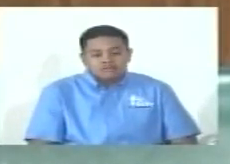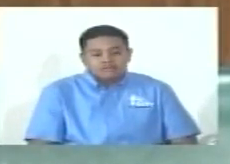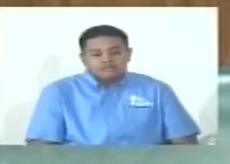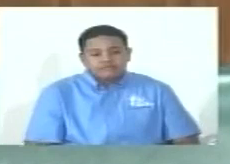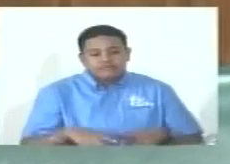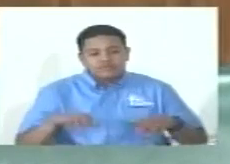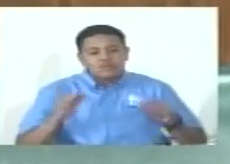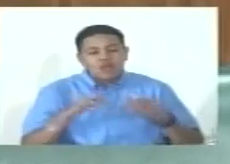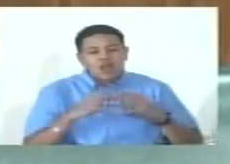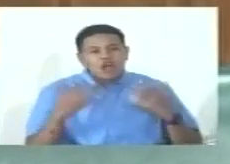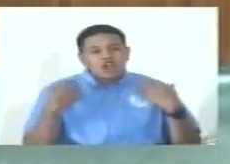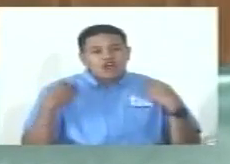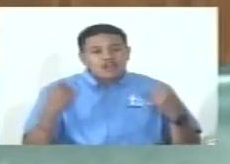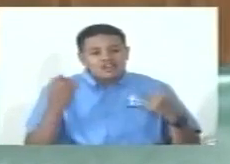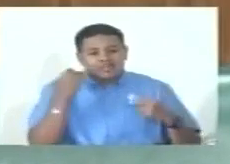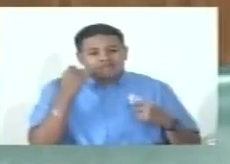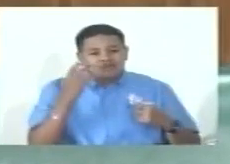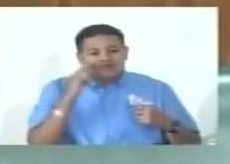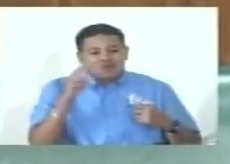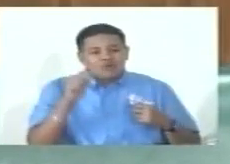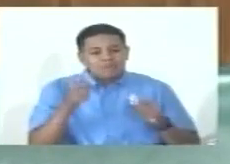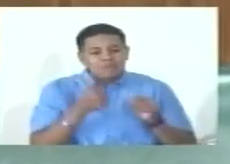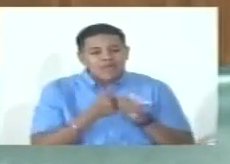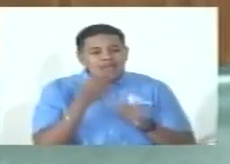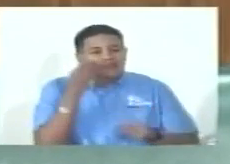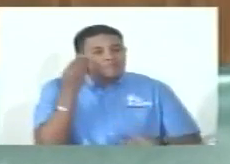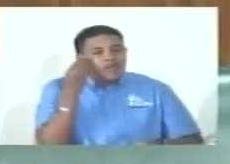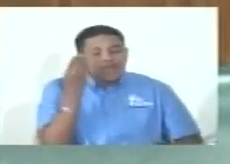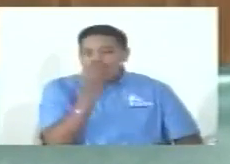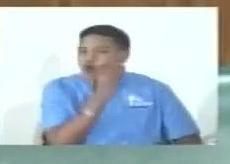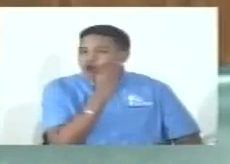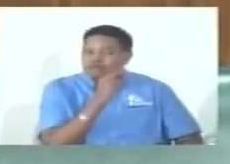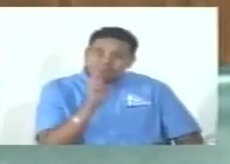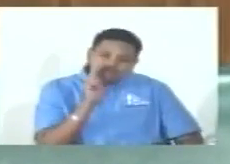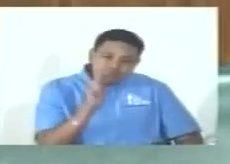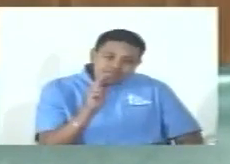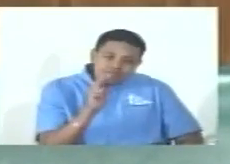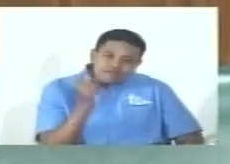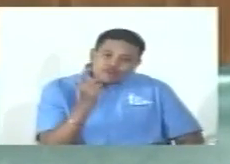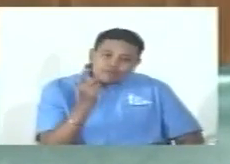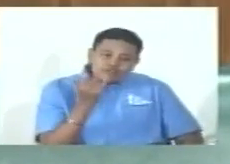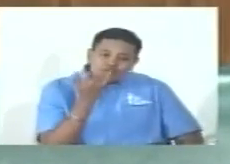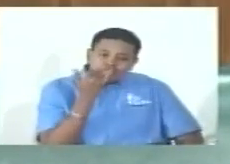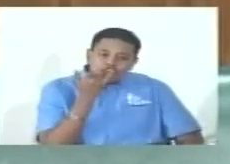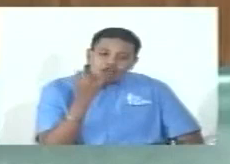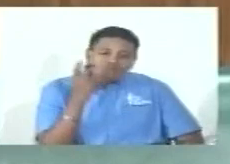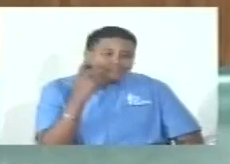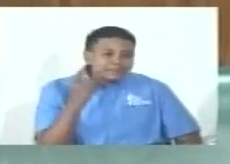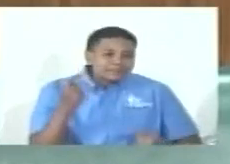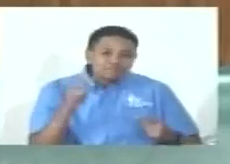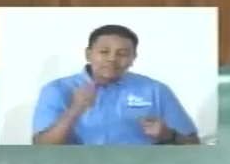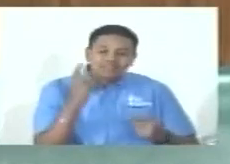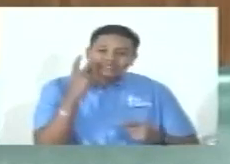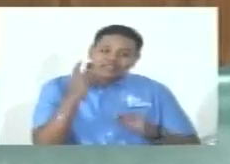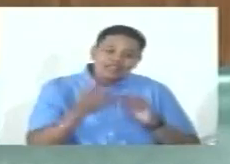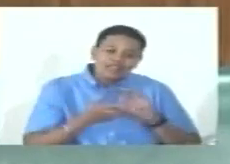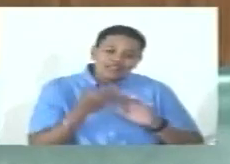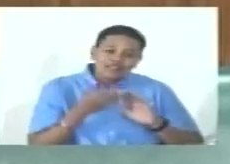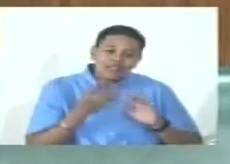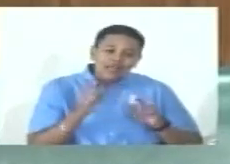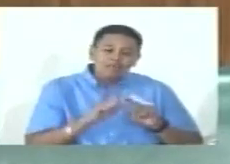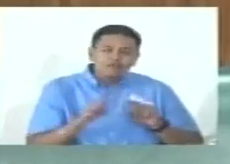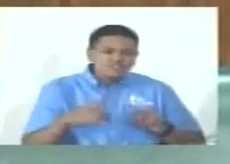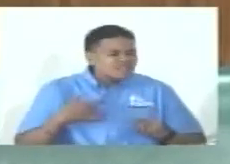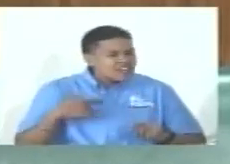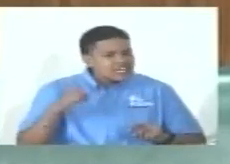If you look behind the makeup, you could see that she was in physical pain. But she felt